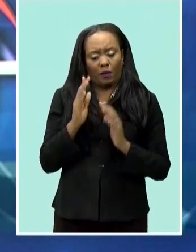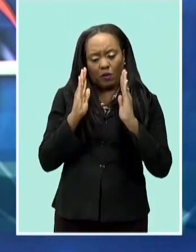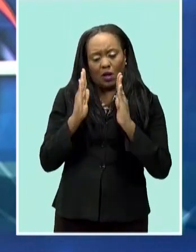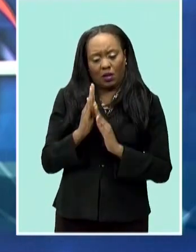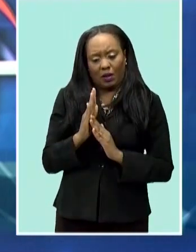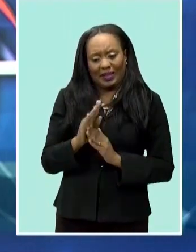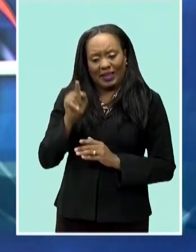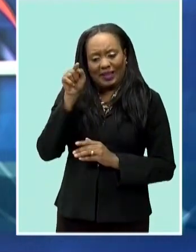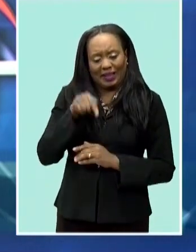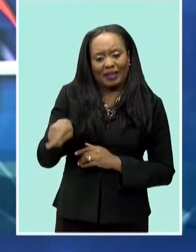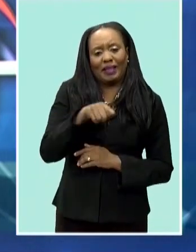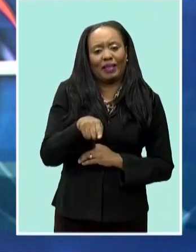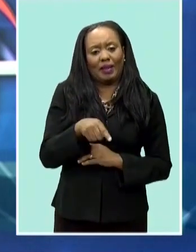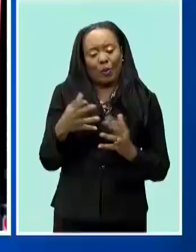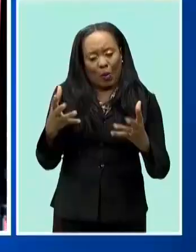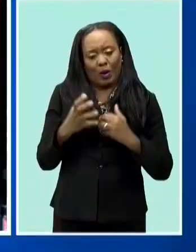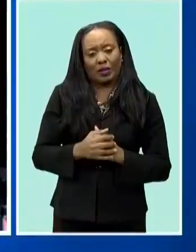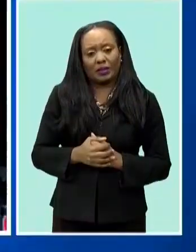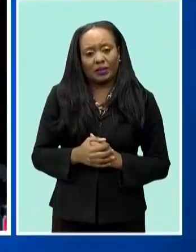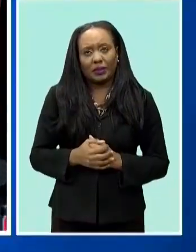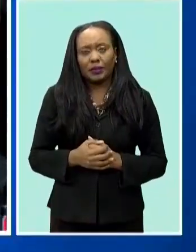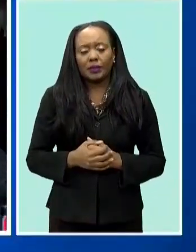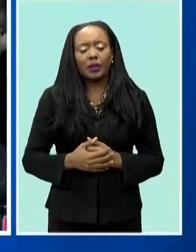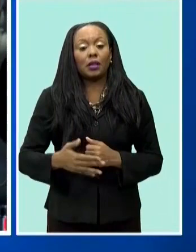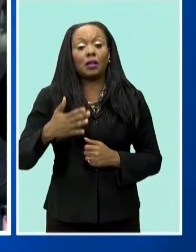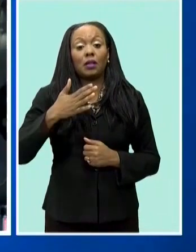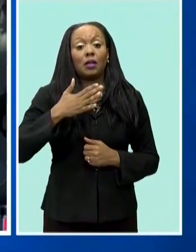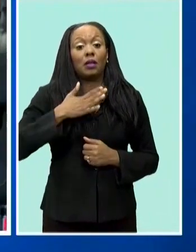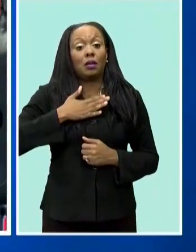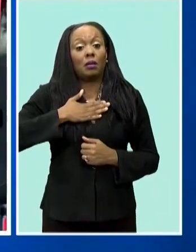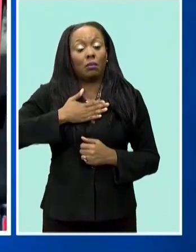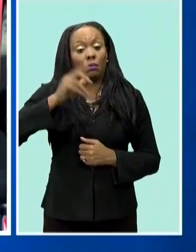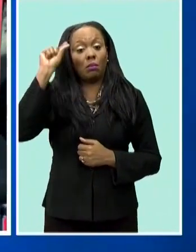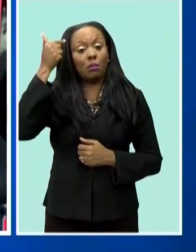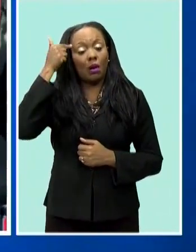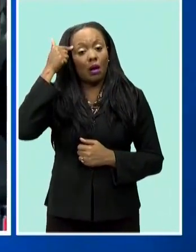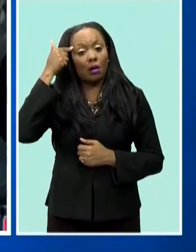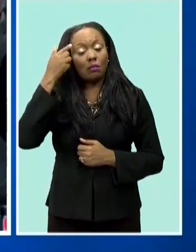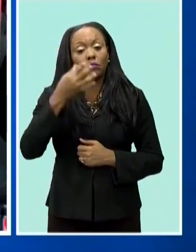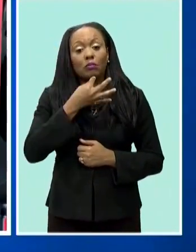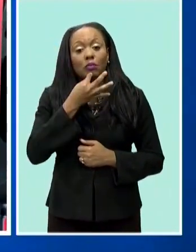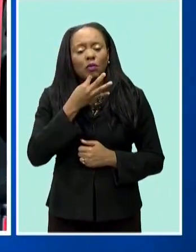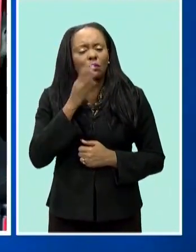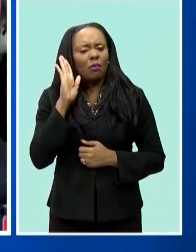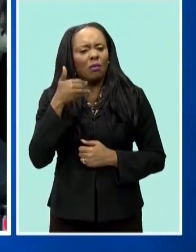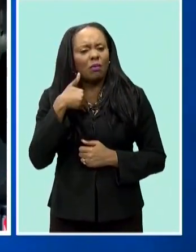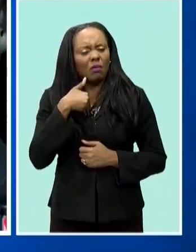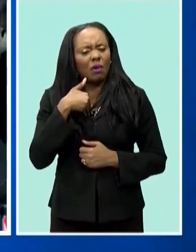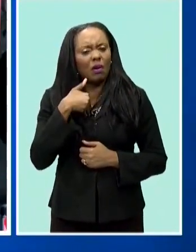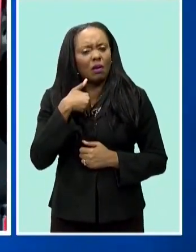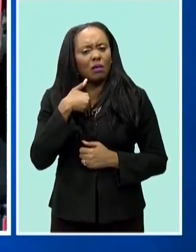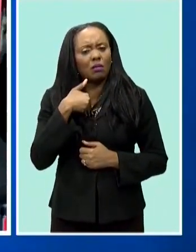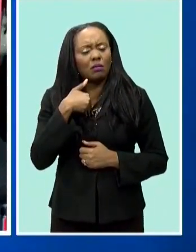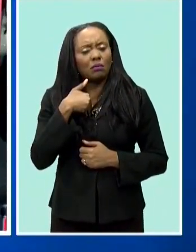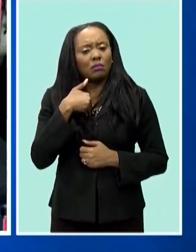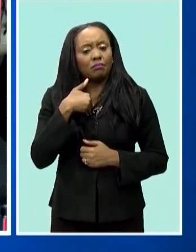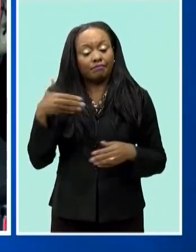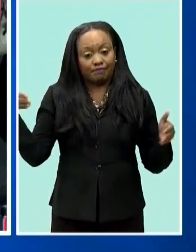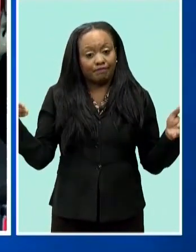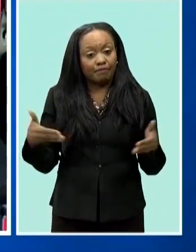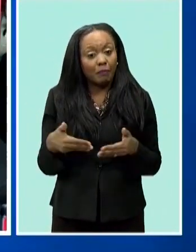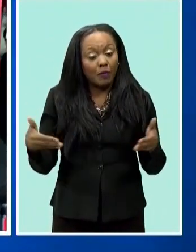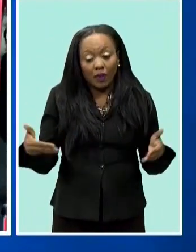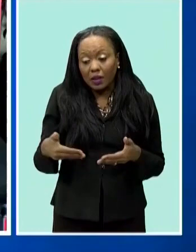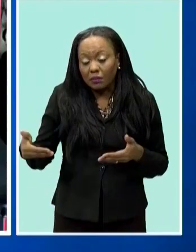see. My government will shortly, through a public media exercise, invite